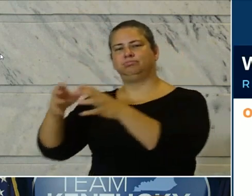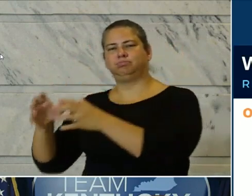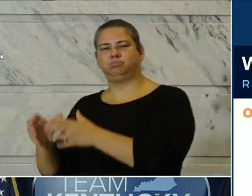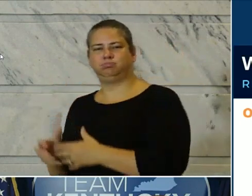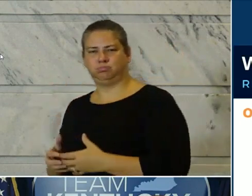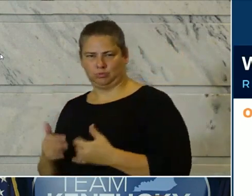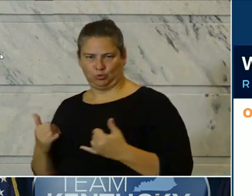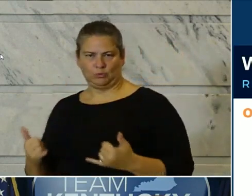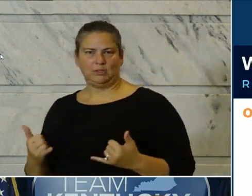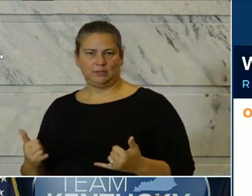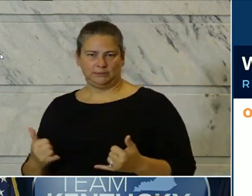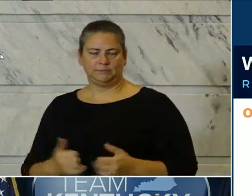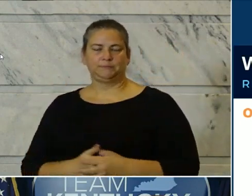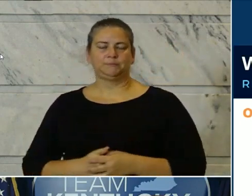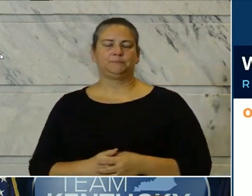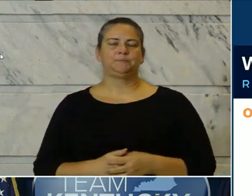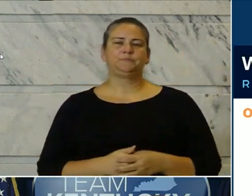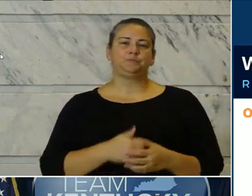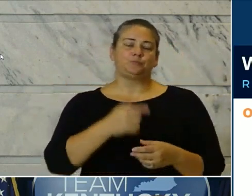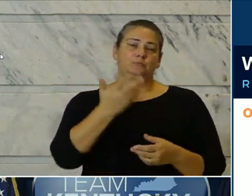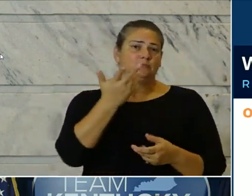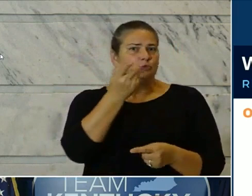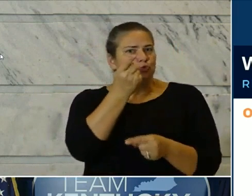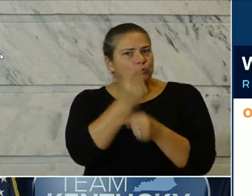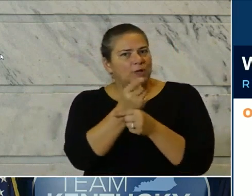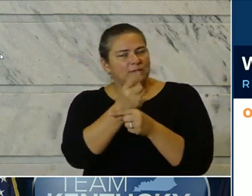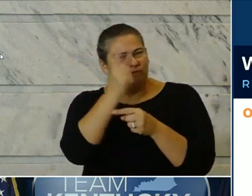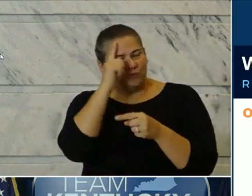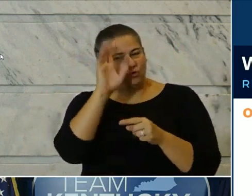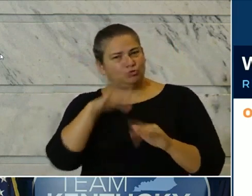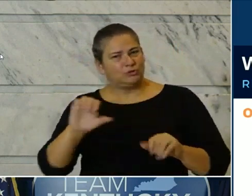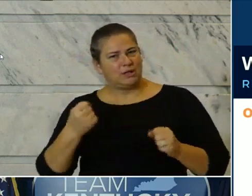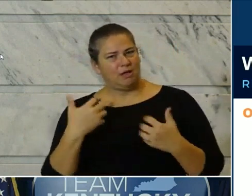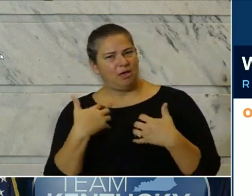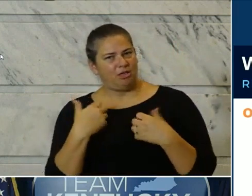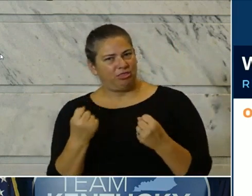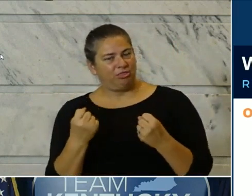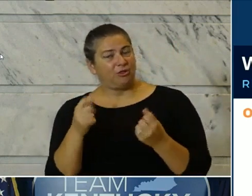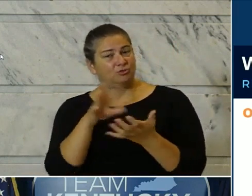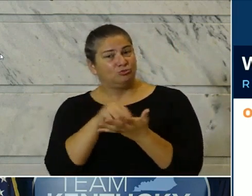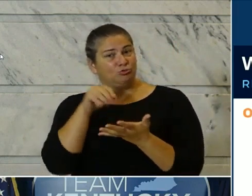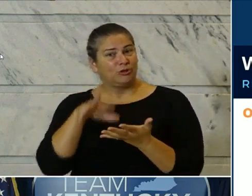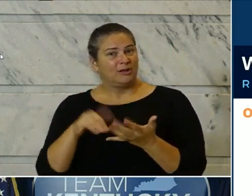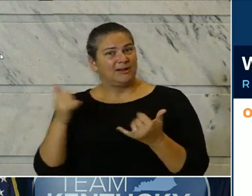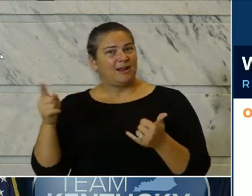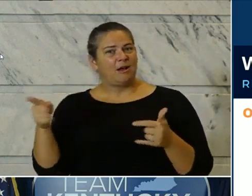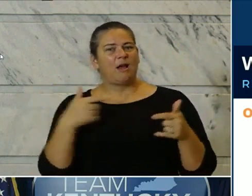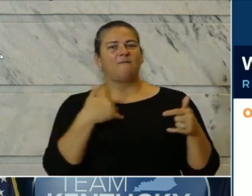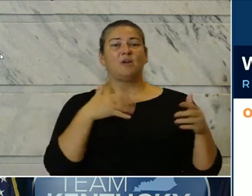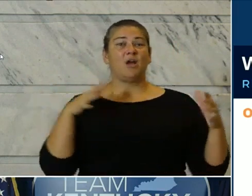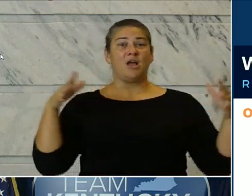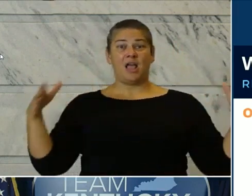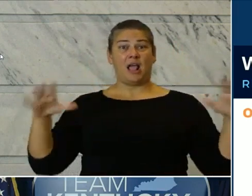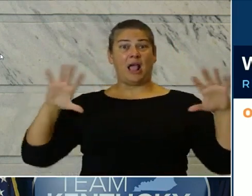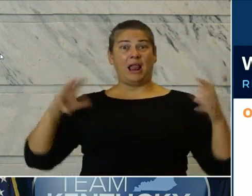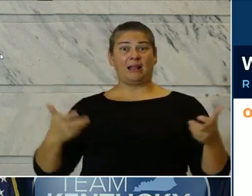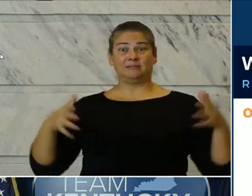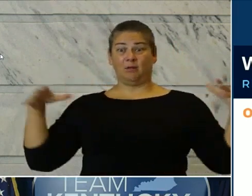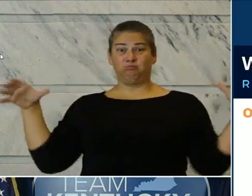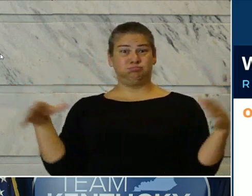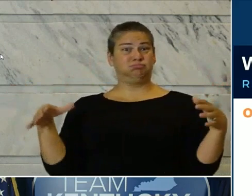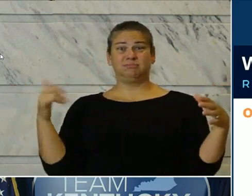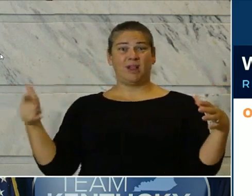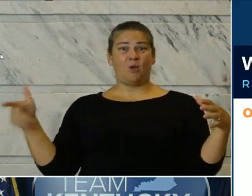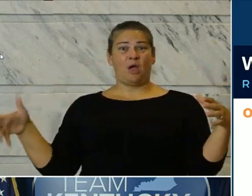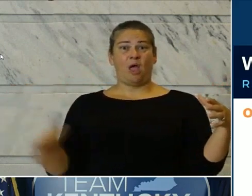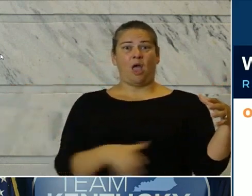in the orange zone. It's the right thing to do for the health of the students and of the faculty. But you can see the